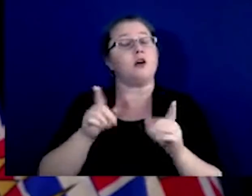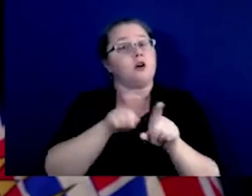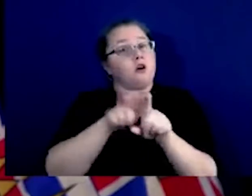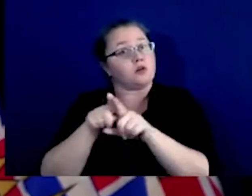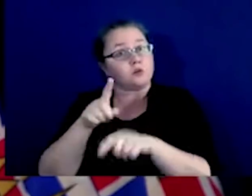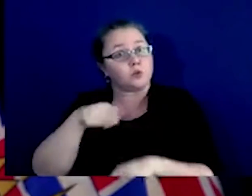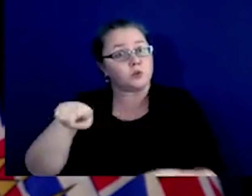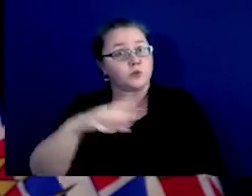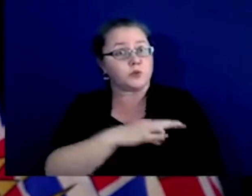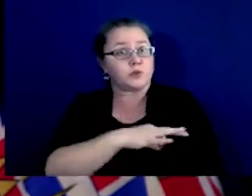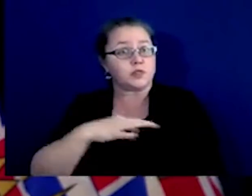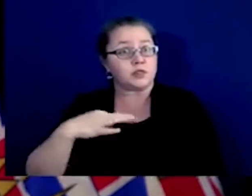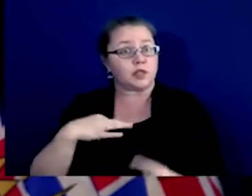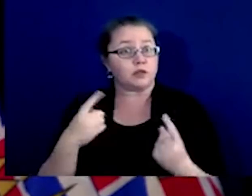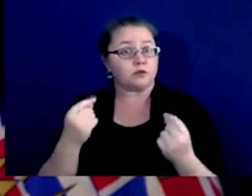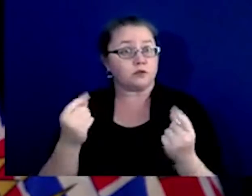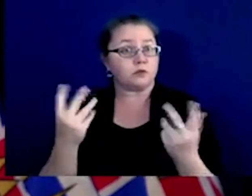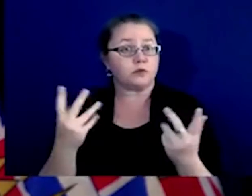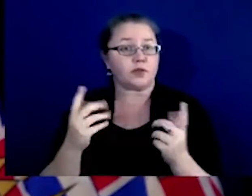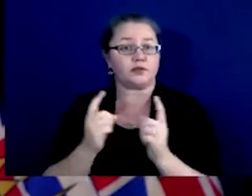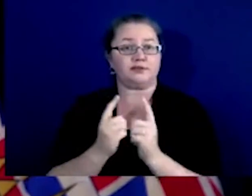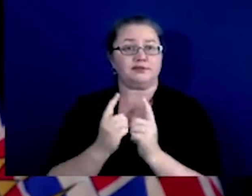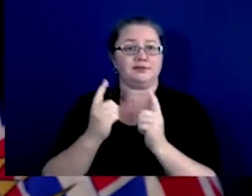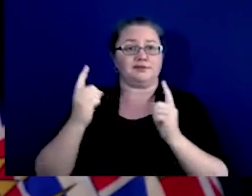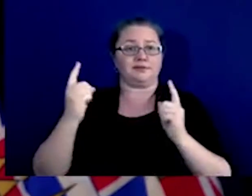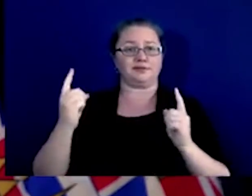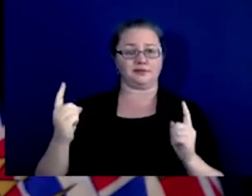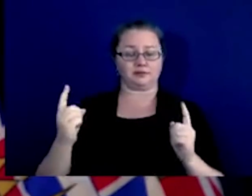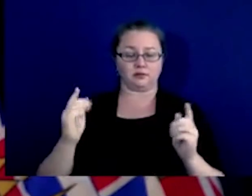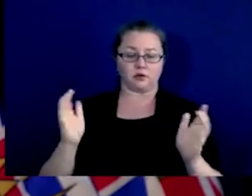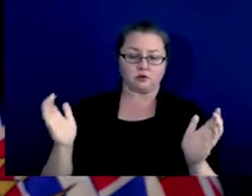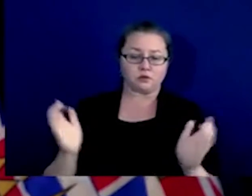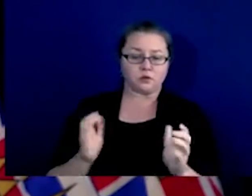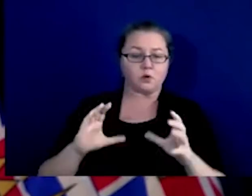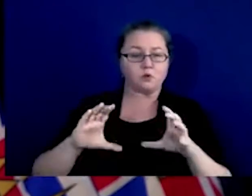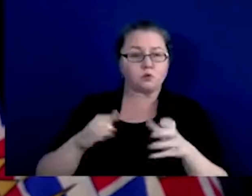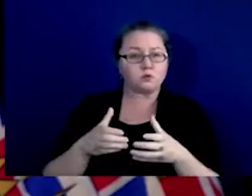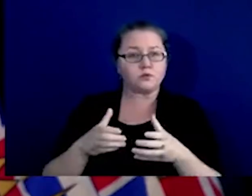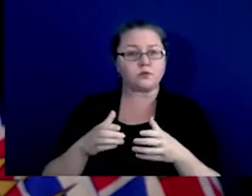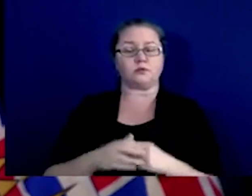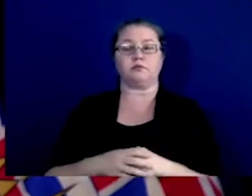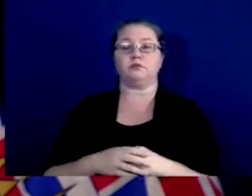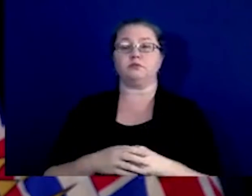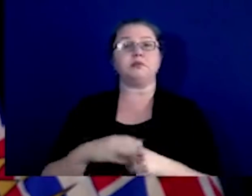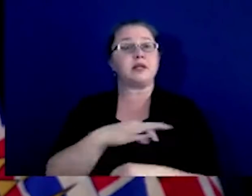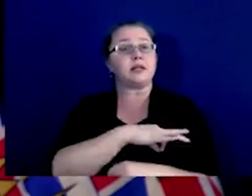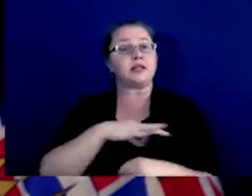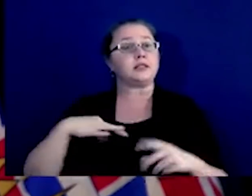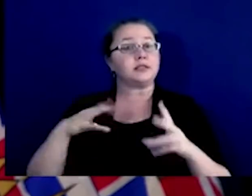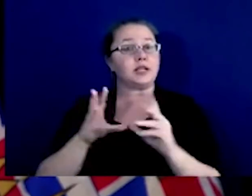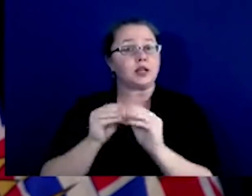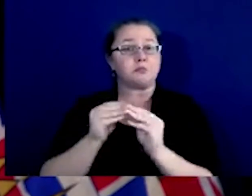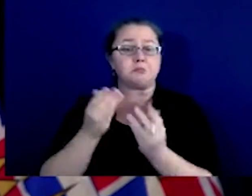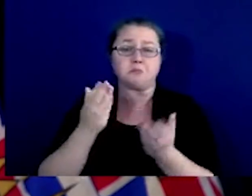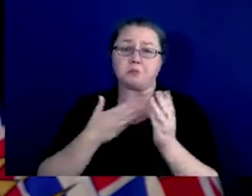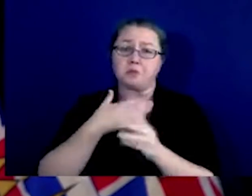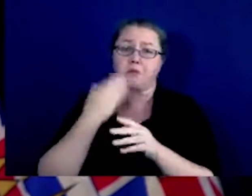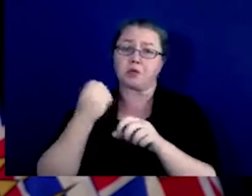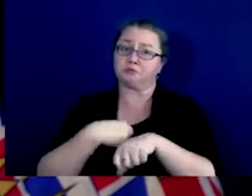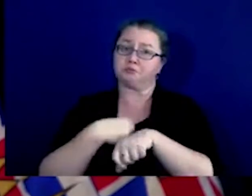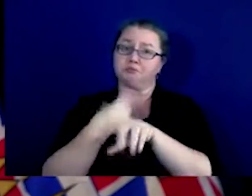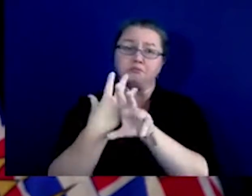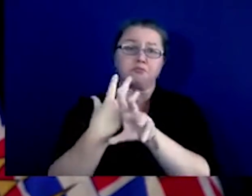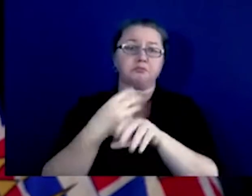required. Just as we have our personal layers of protection, I encourage all businesses to regularly look at what you're doing